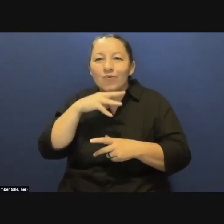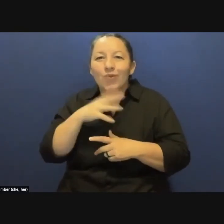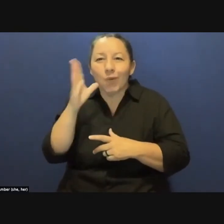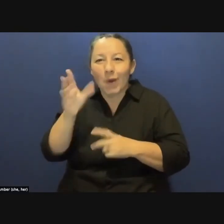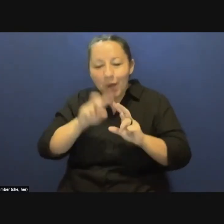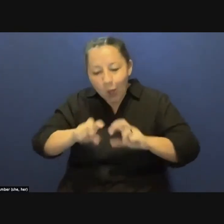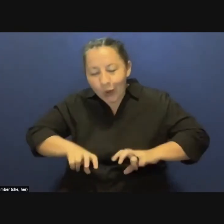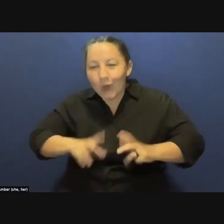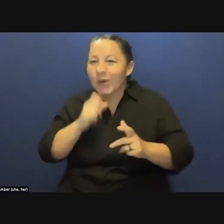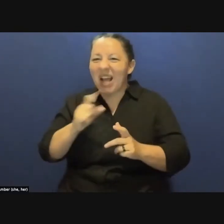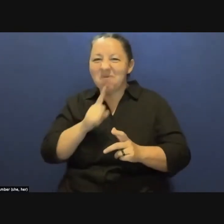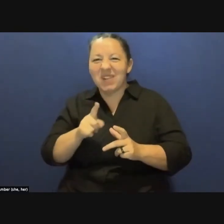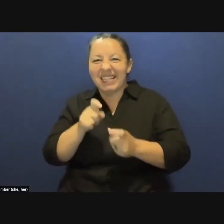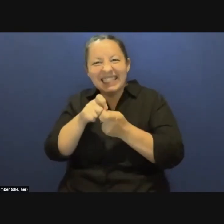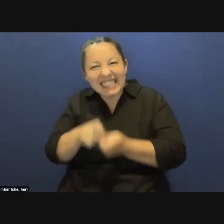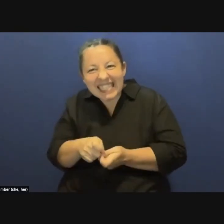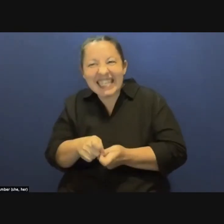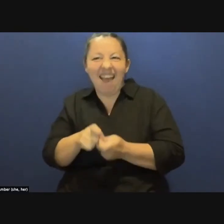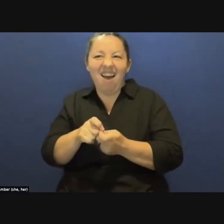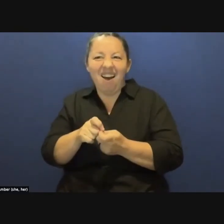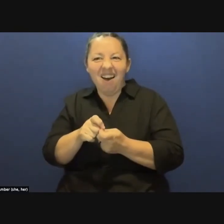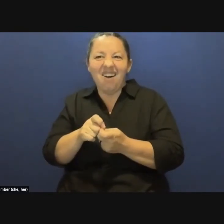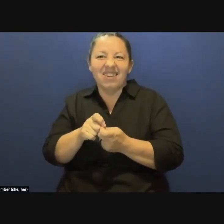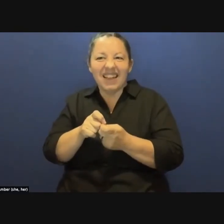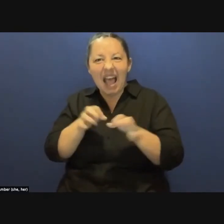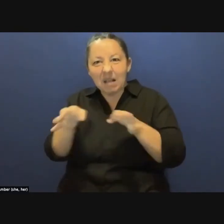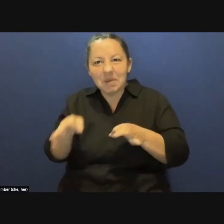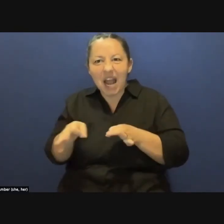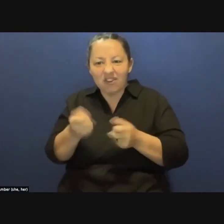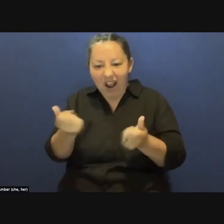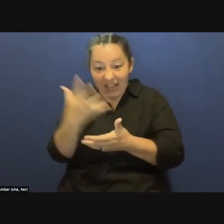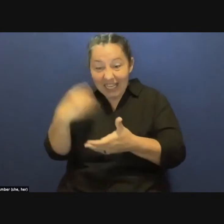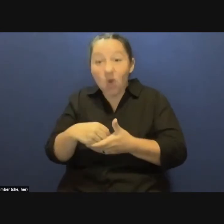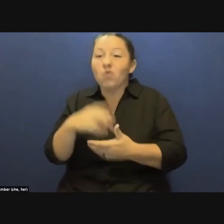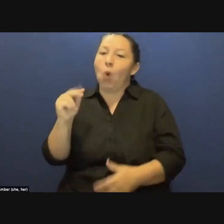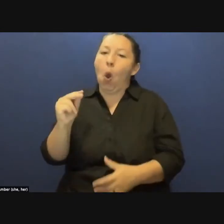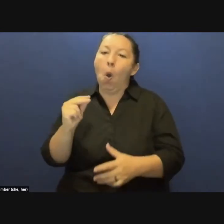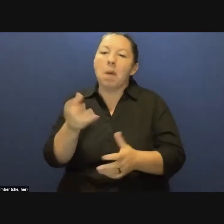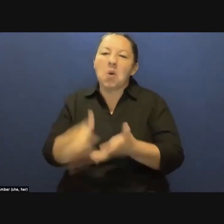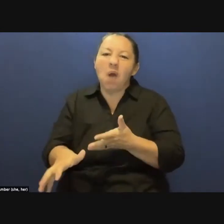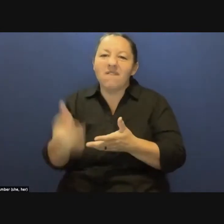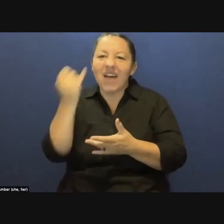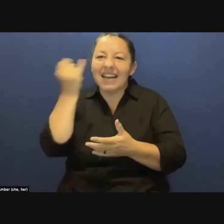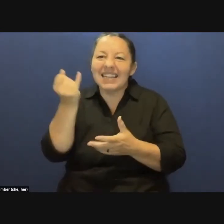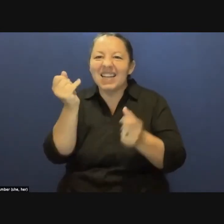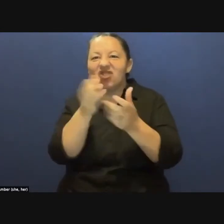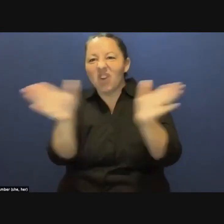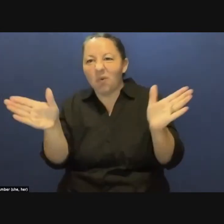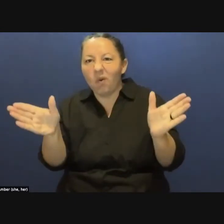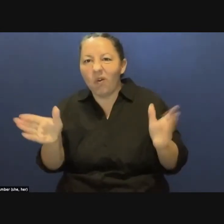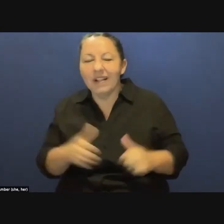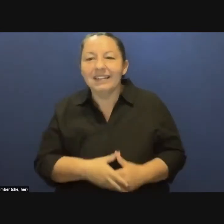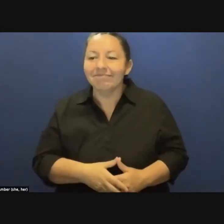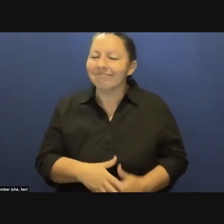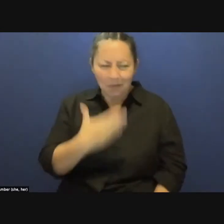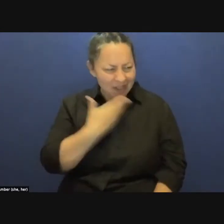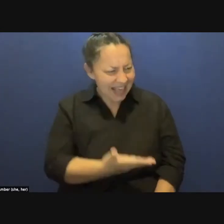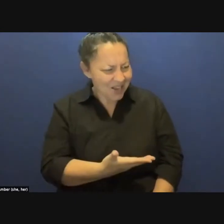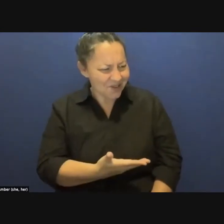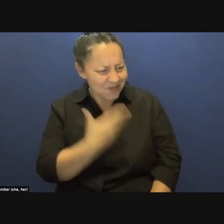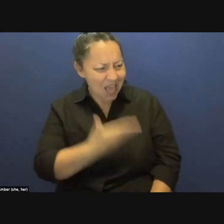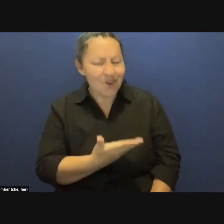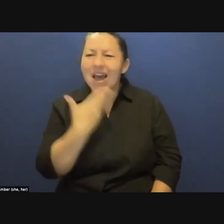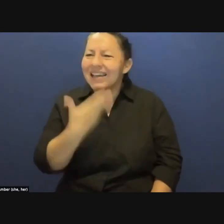it gives us a rough idea. Great, thank you. And thank you to all those presenters who have been answering